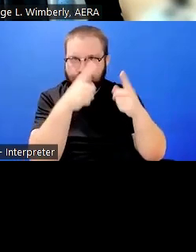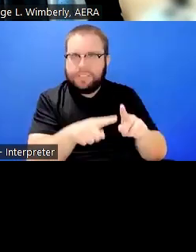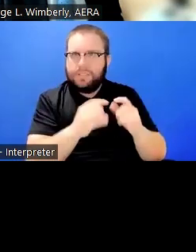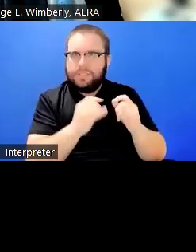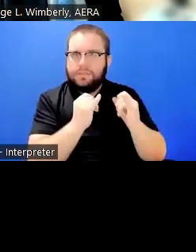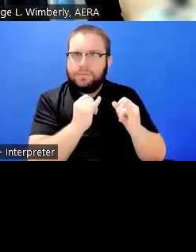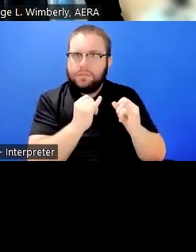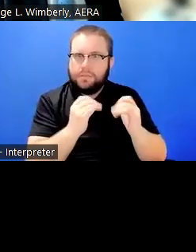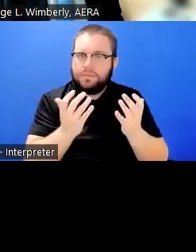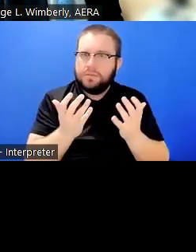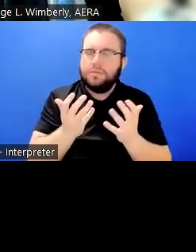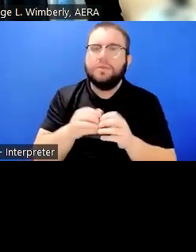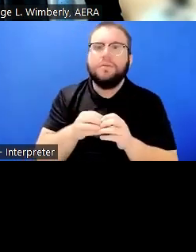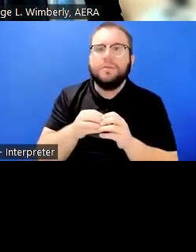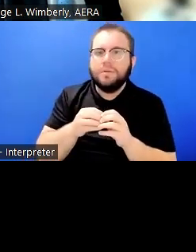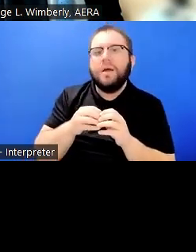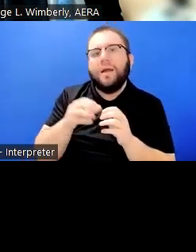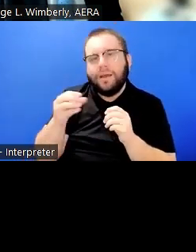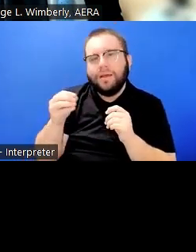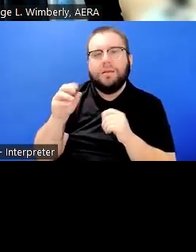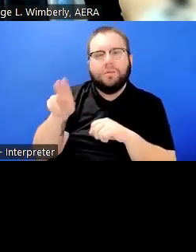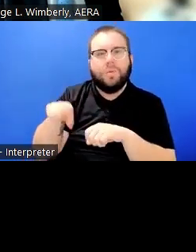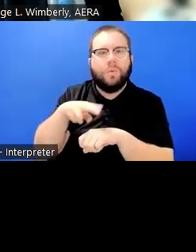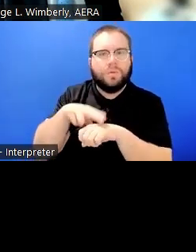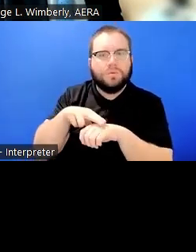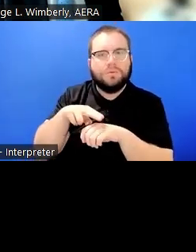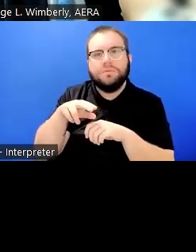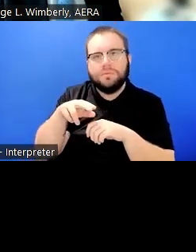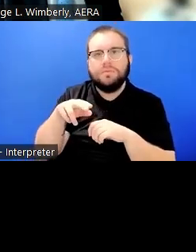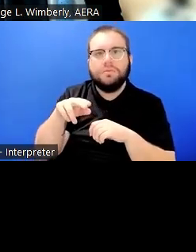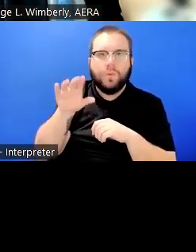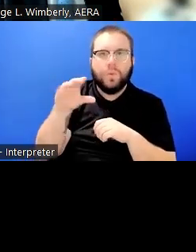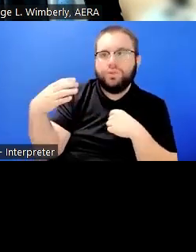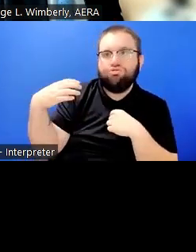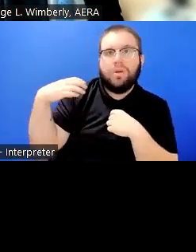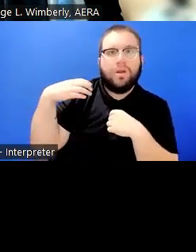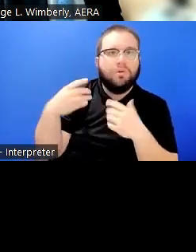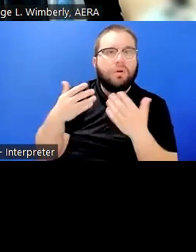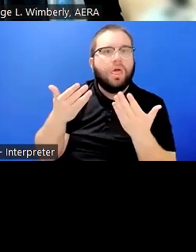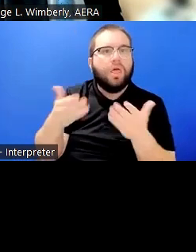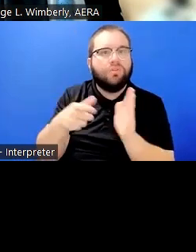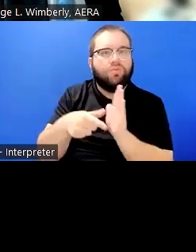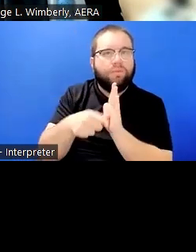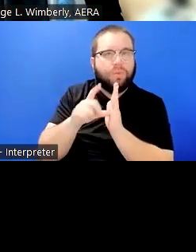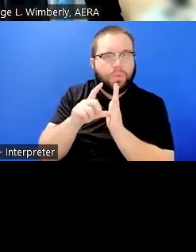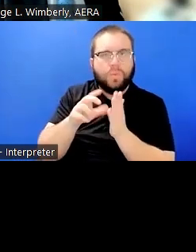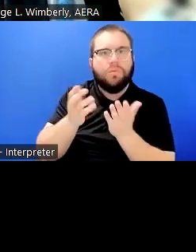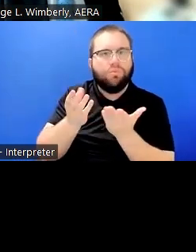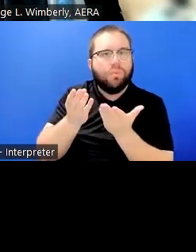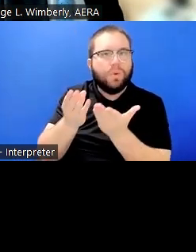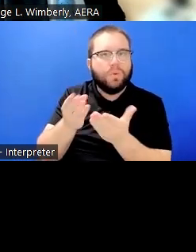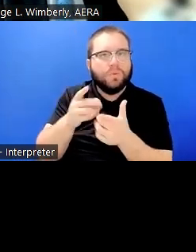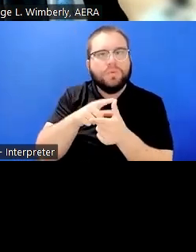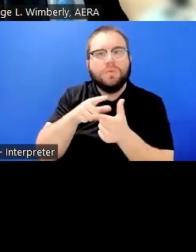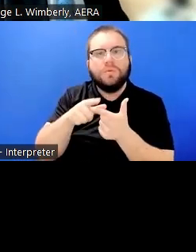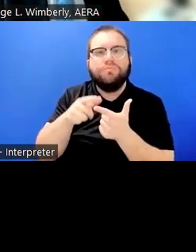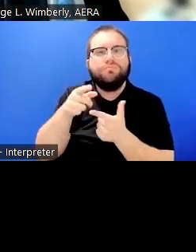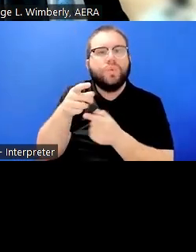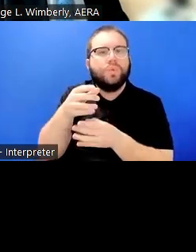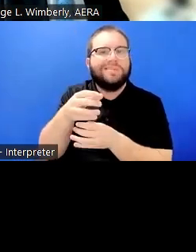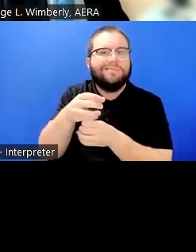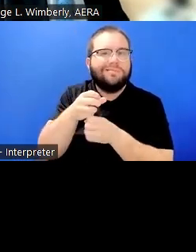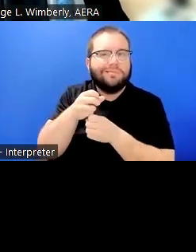And also, again, always that your advisor, your chair has reviewed your final proposal, you secure your letters, things are in with